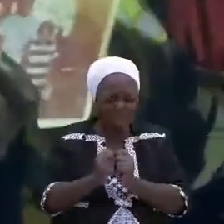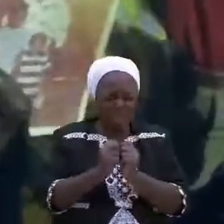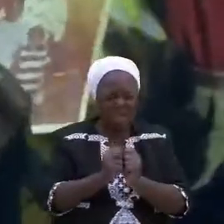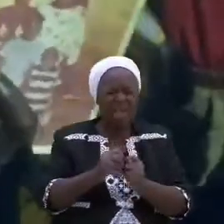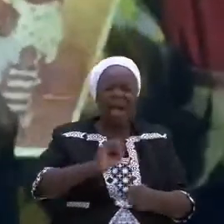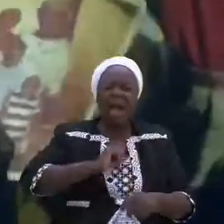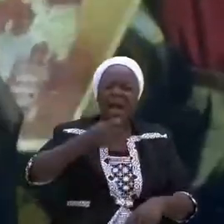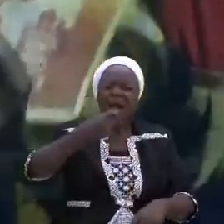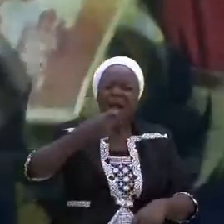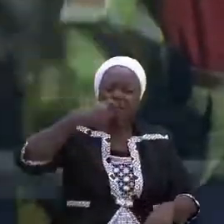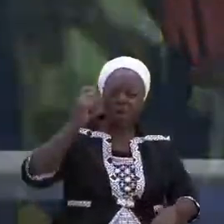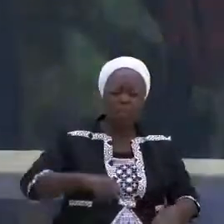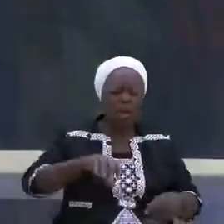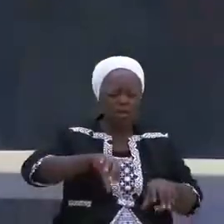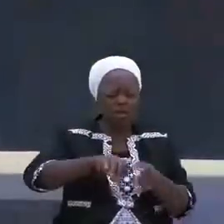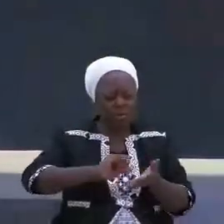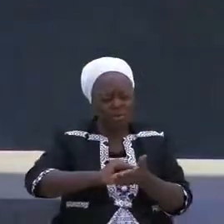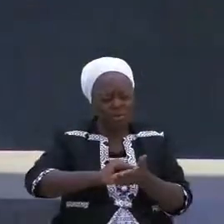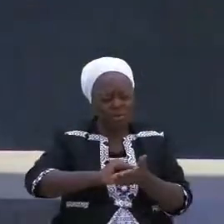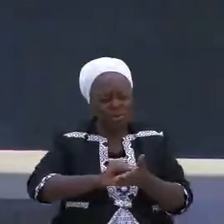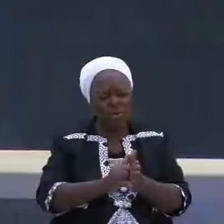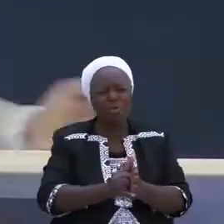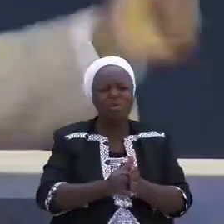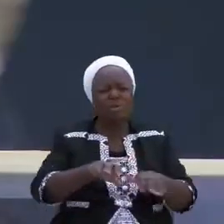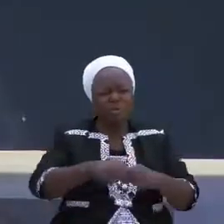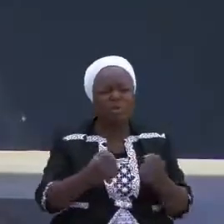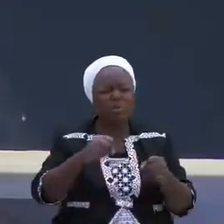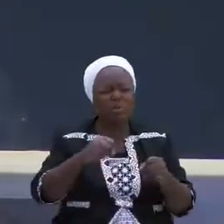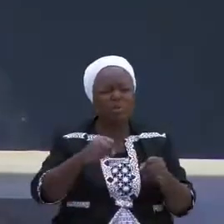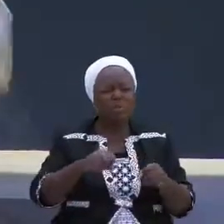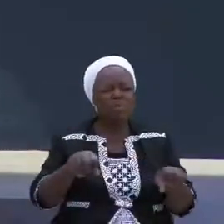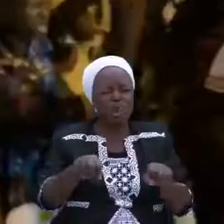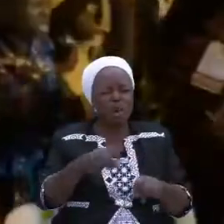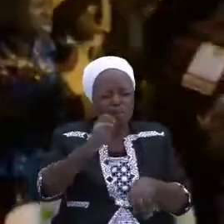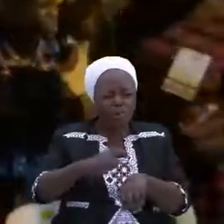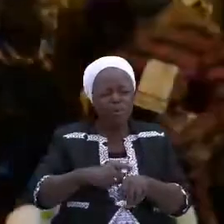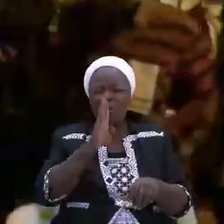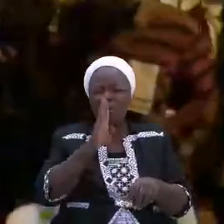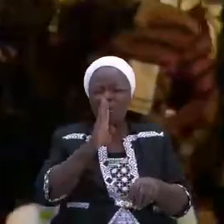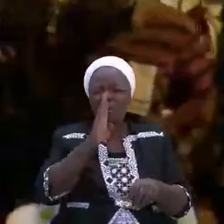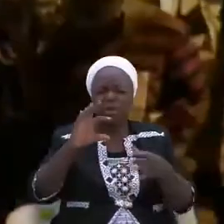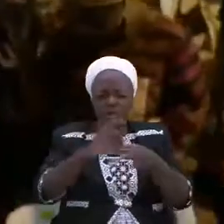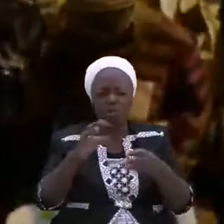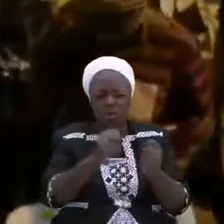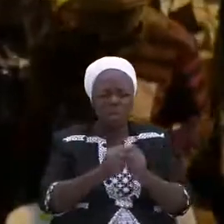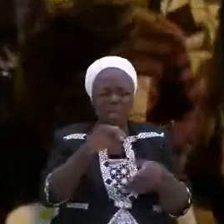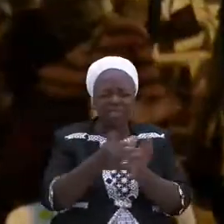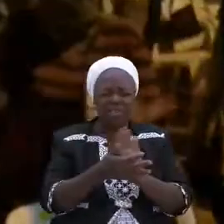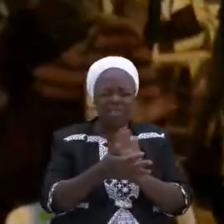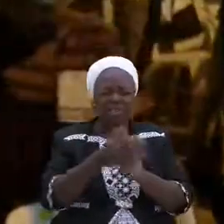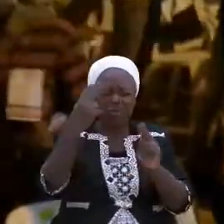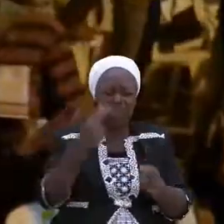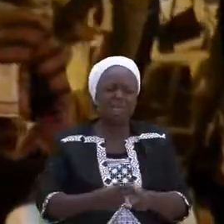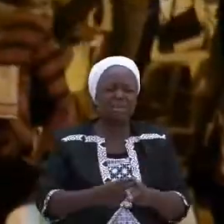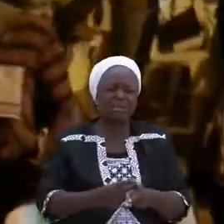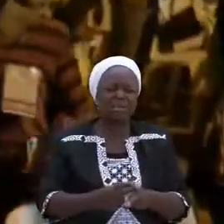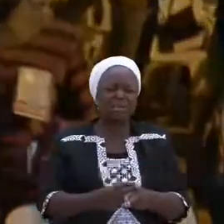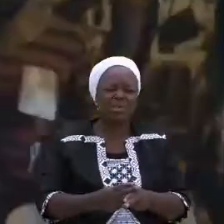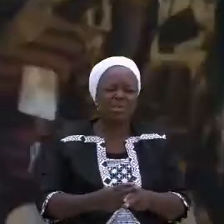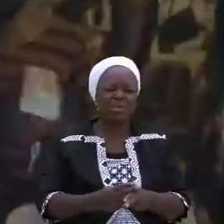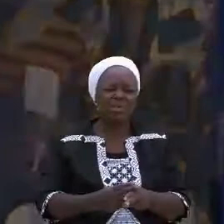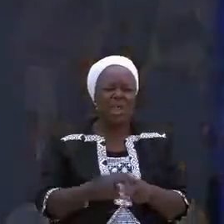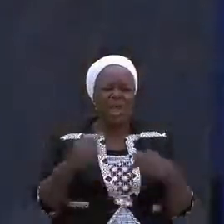command those broken bones be joined together in jesus name attractions